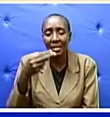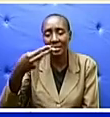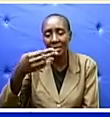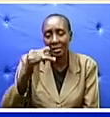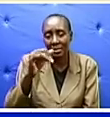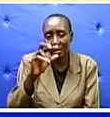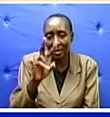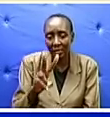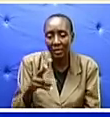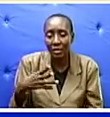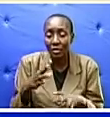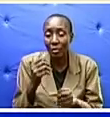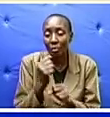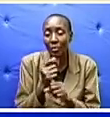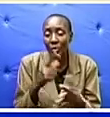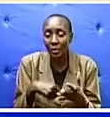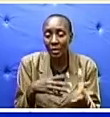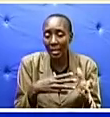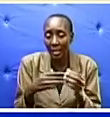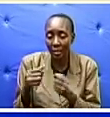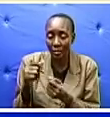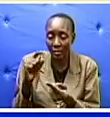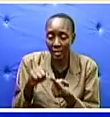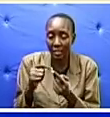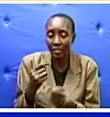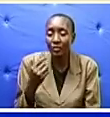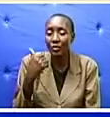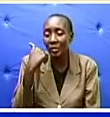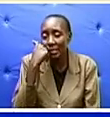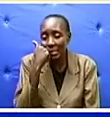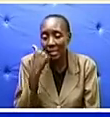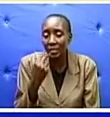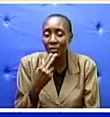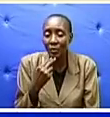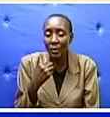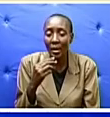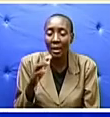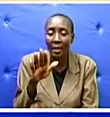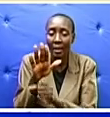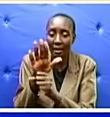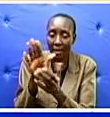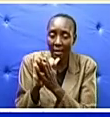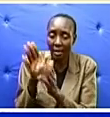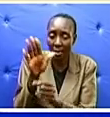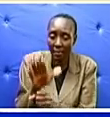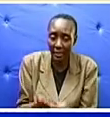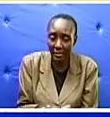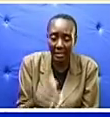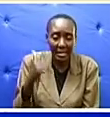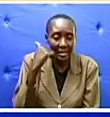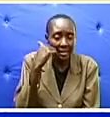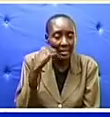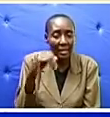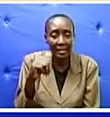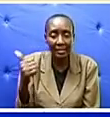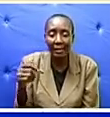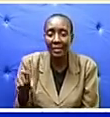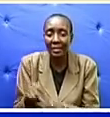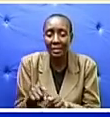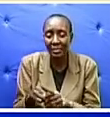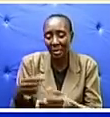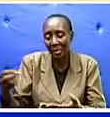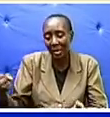people would do. They go test for diabetes, pressure, every other thing, even cervical